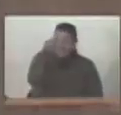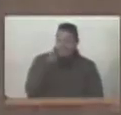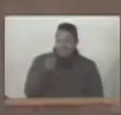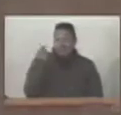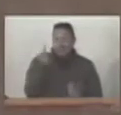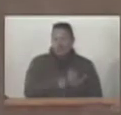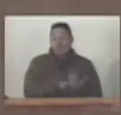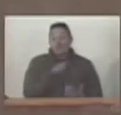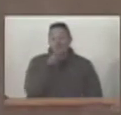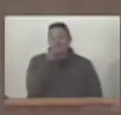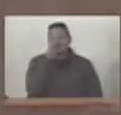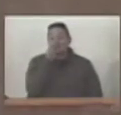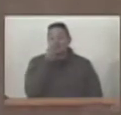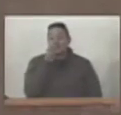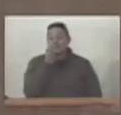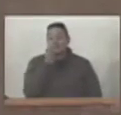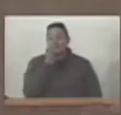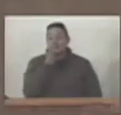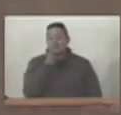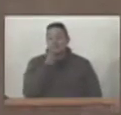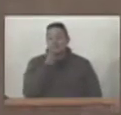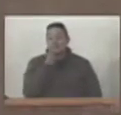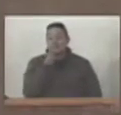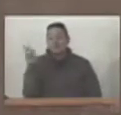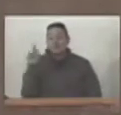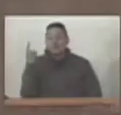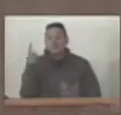1,200. Of which